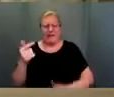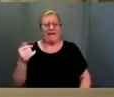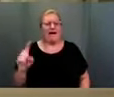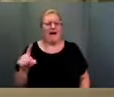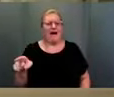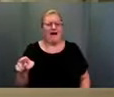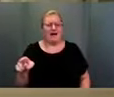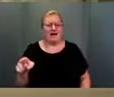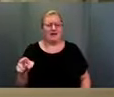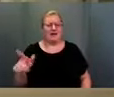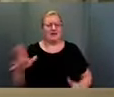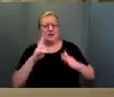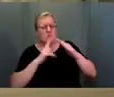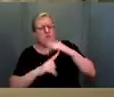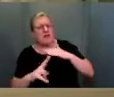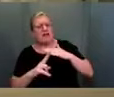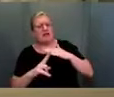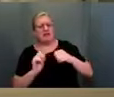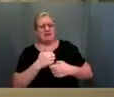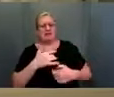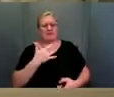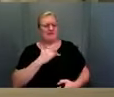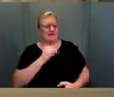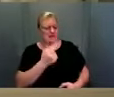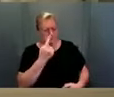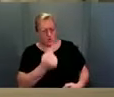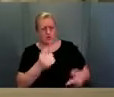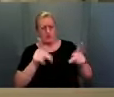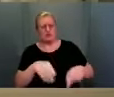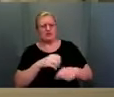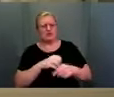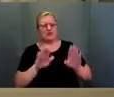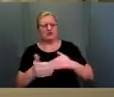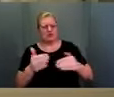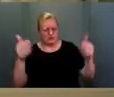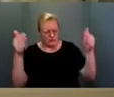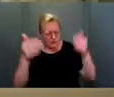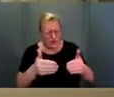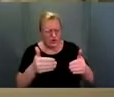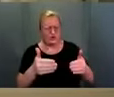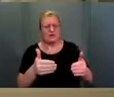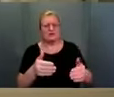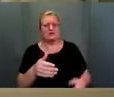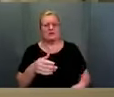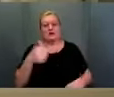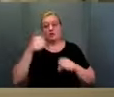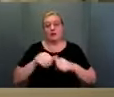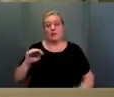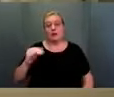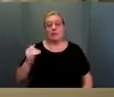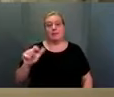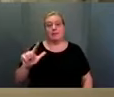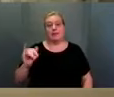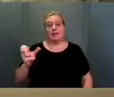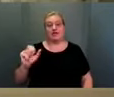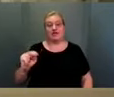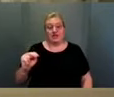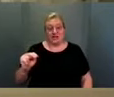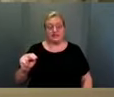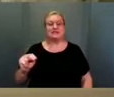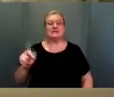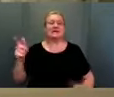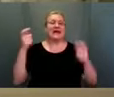his humility and how he made me feel like I was the only person in the room. I remember getting a call from Michael Jackson to perform at the Jackson 5 30th